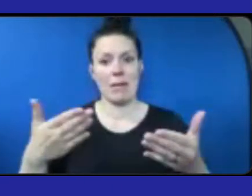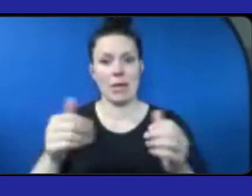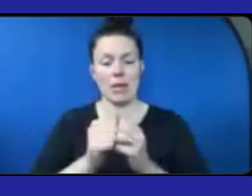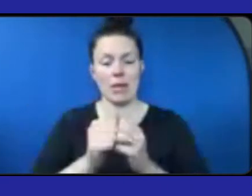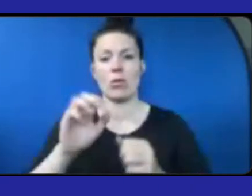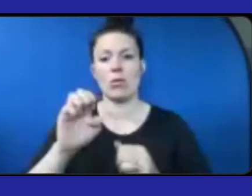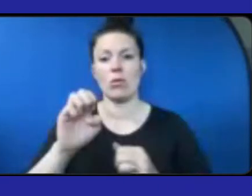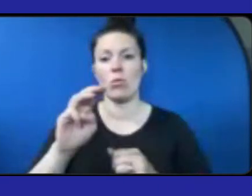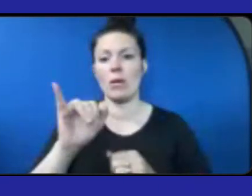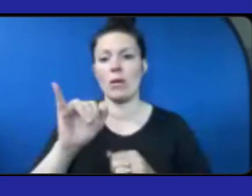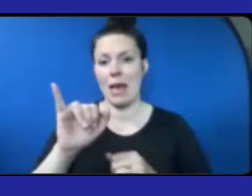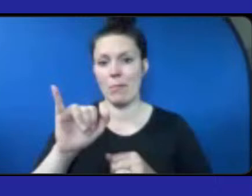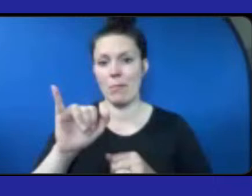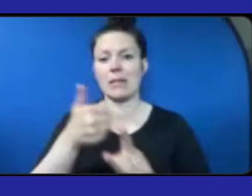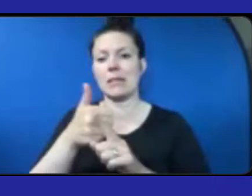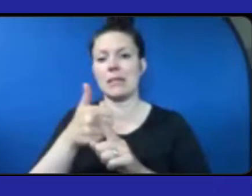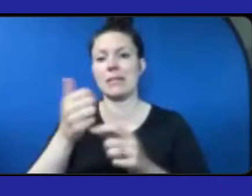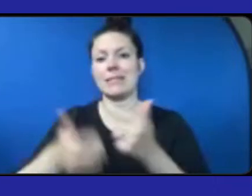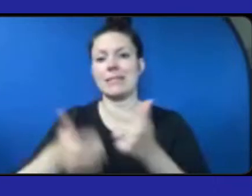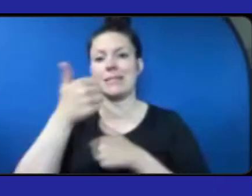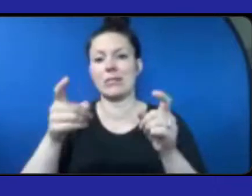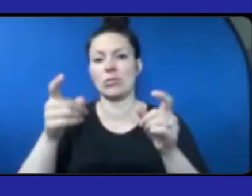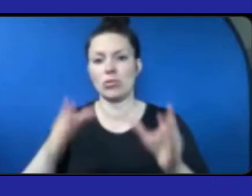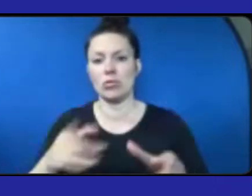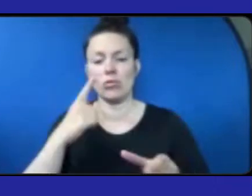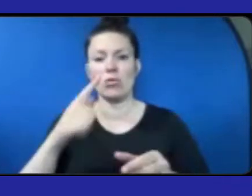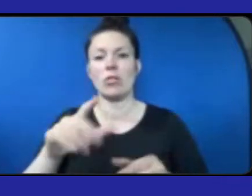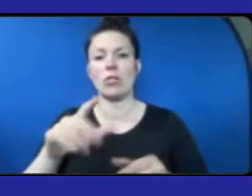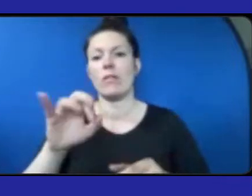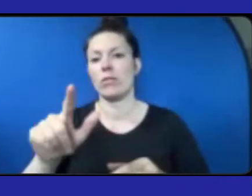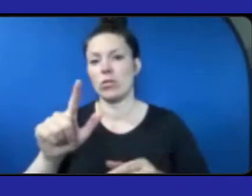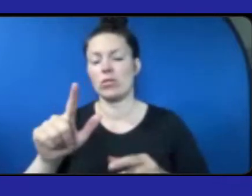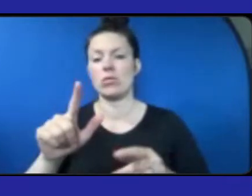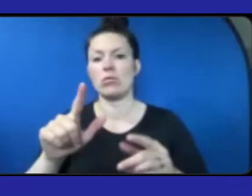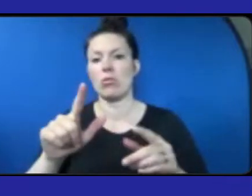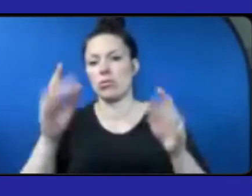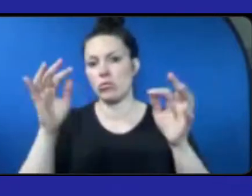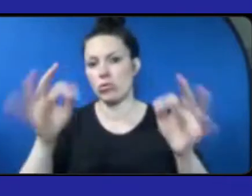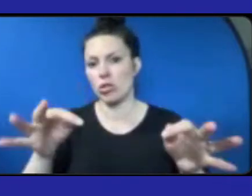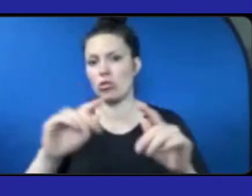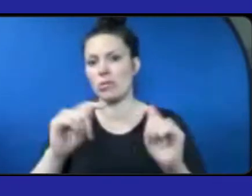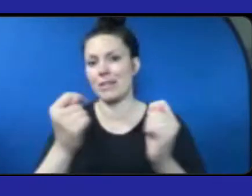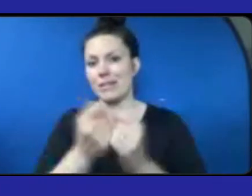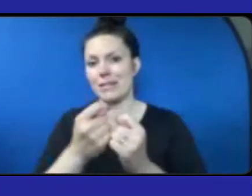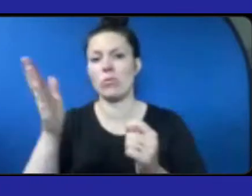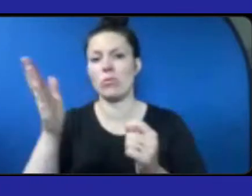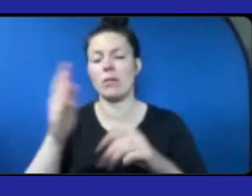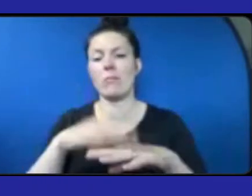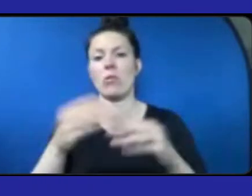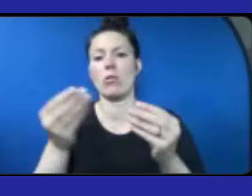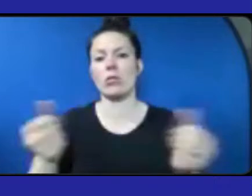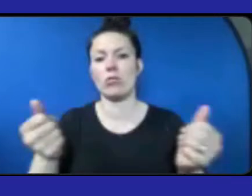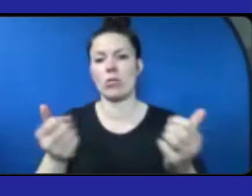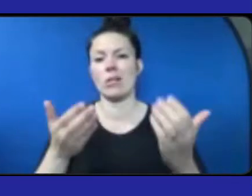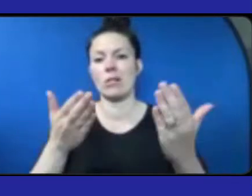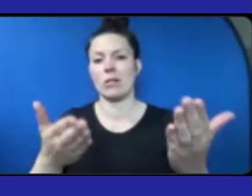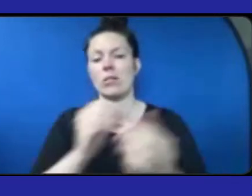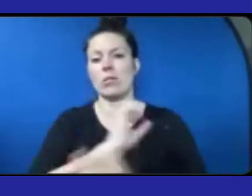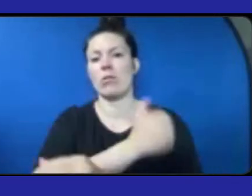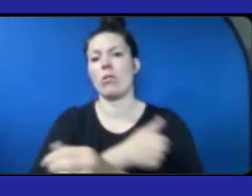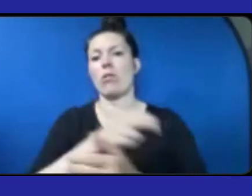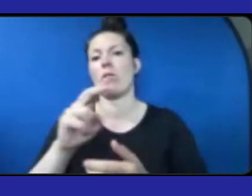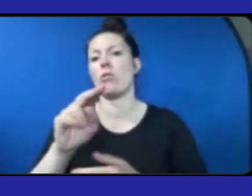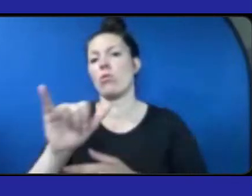Foote, who is our Senior Director for the Social Determinants team. And we'll be presenting on the resolution authorizing New York City